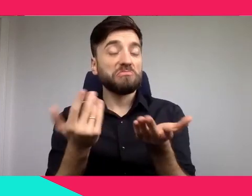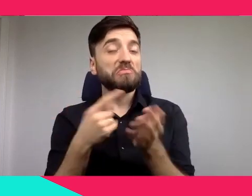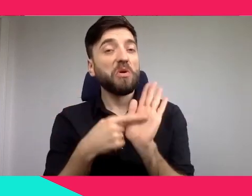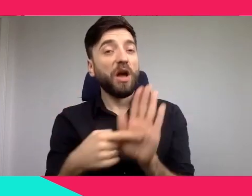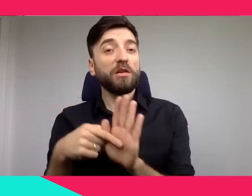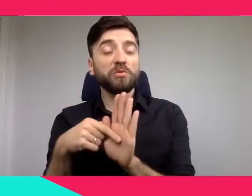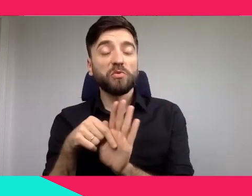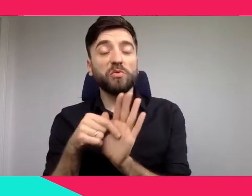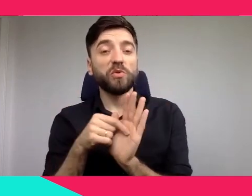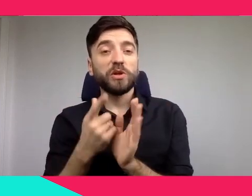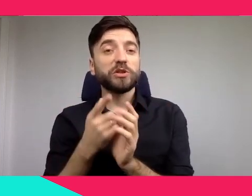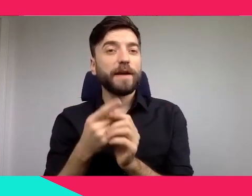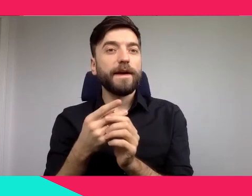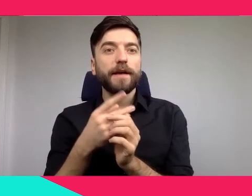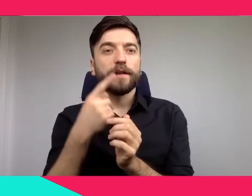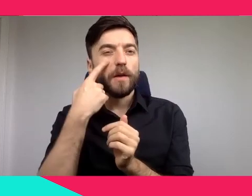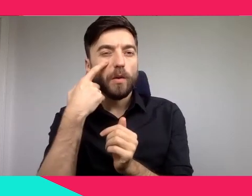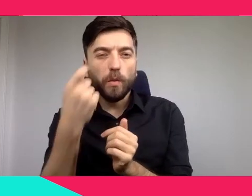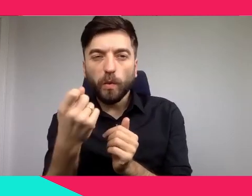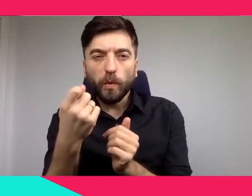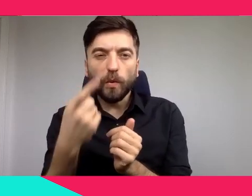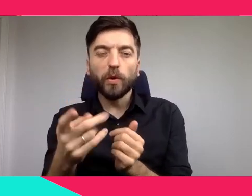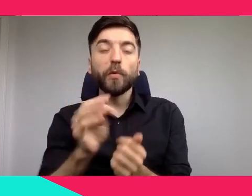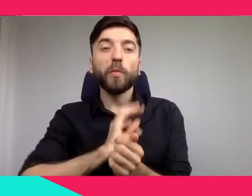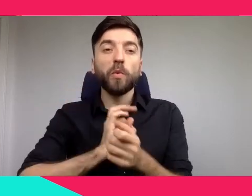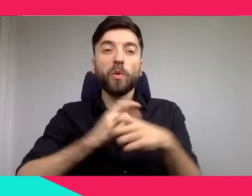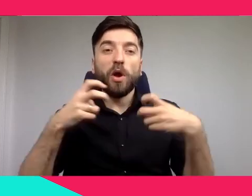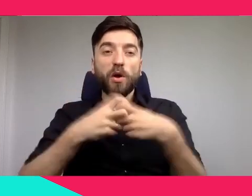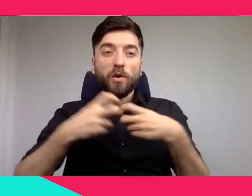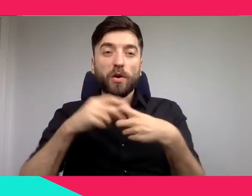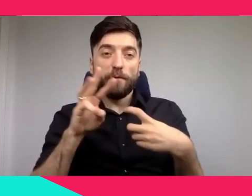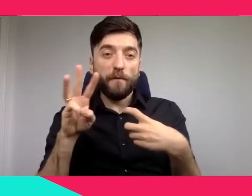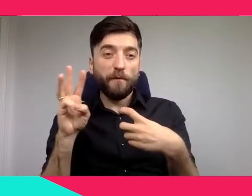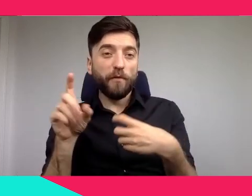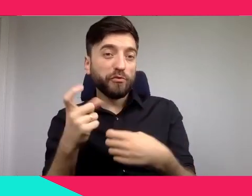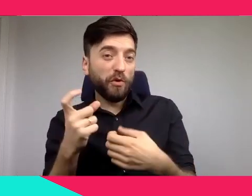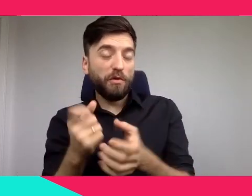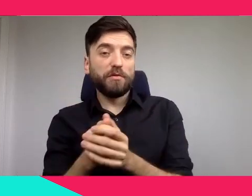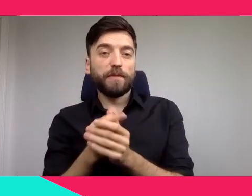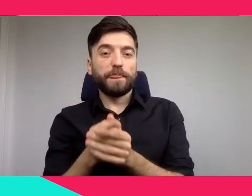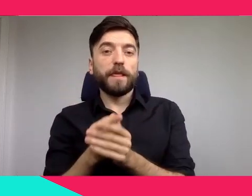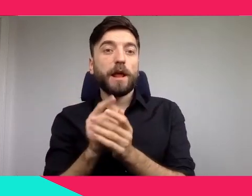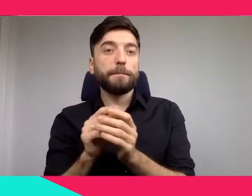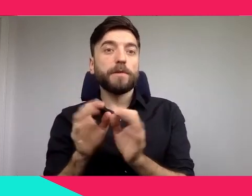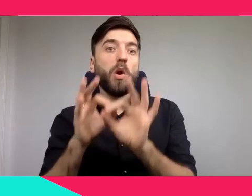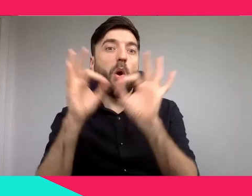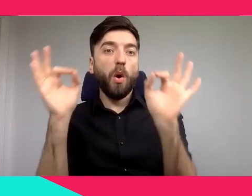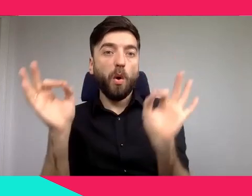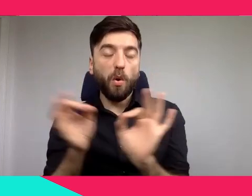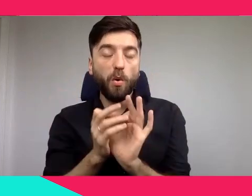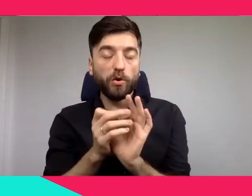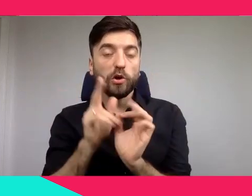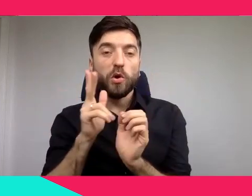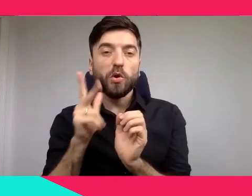a global community of people interested in your works of art, then you get a